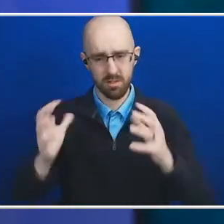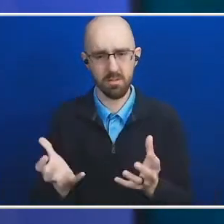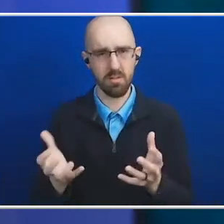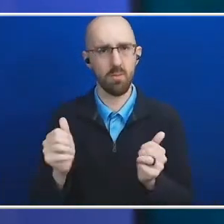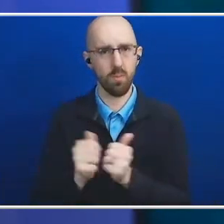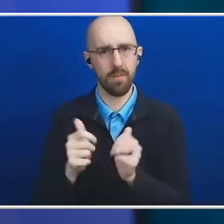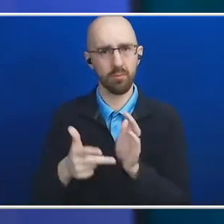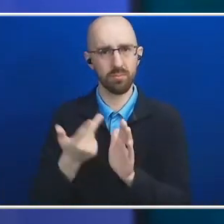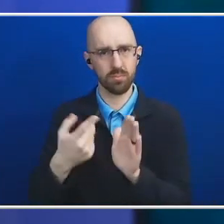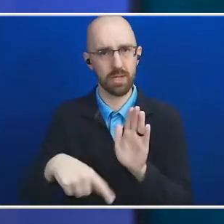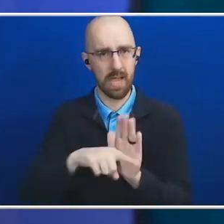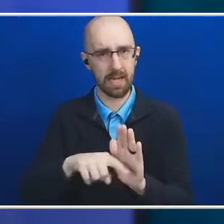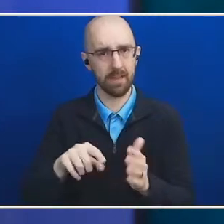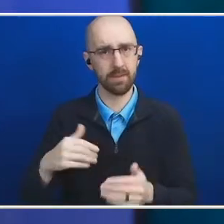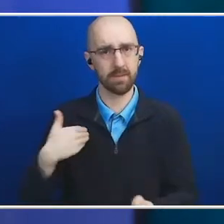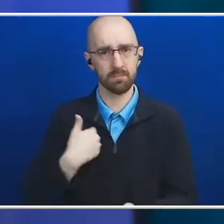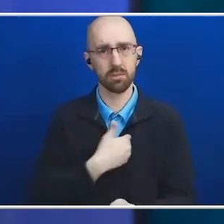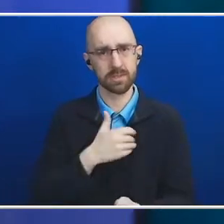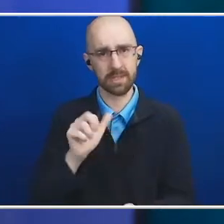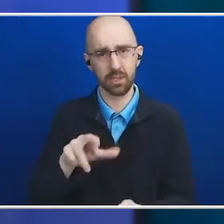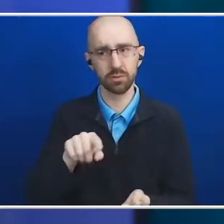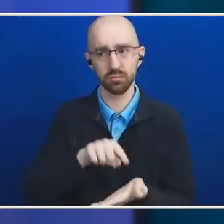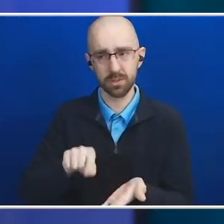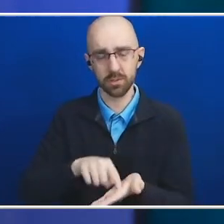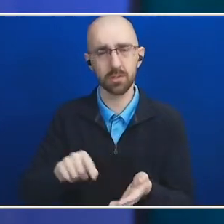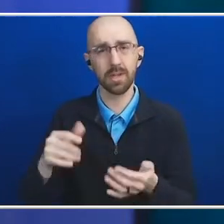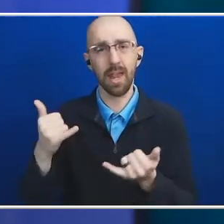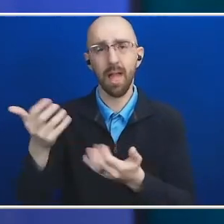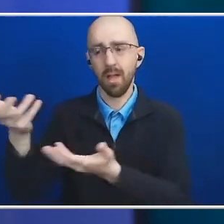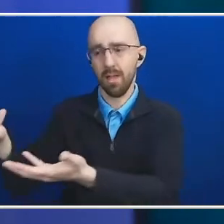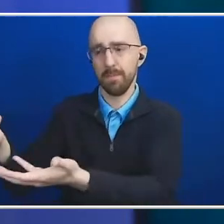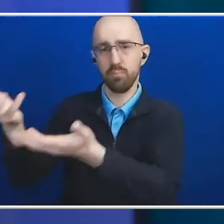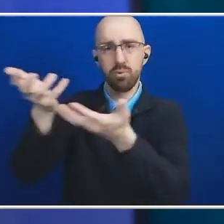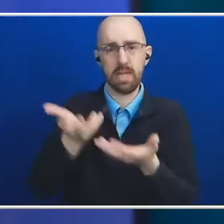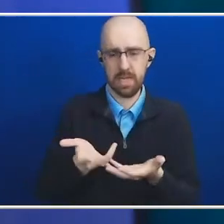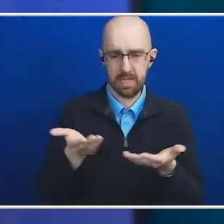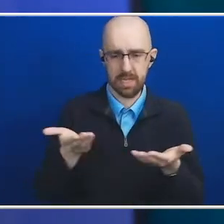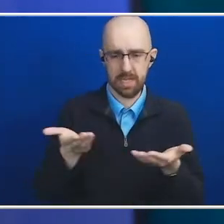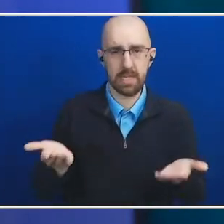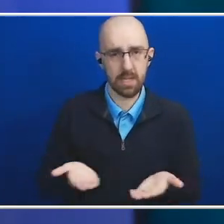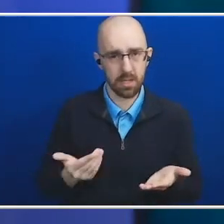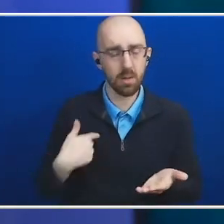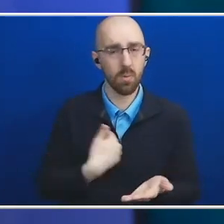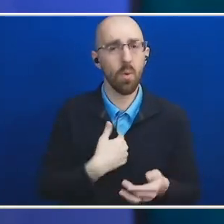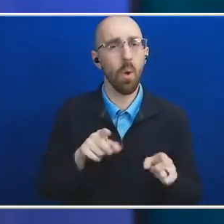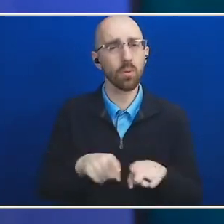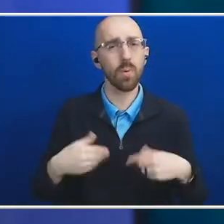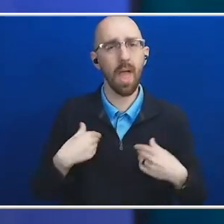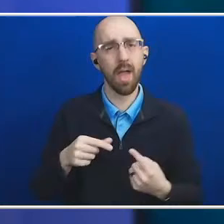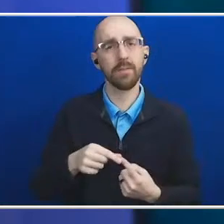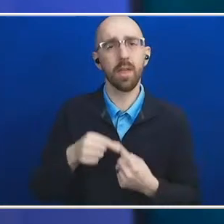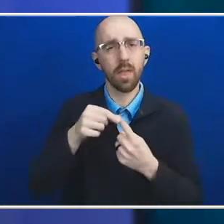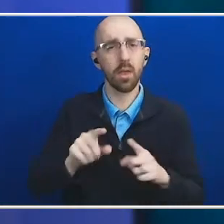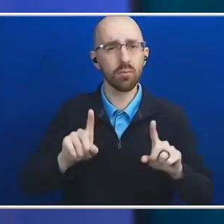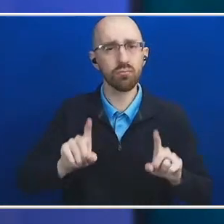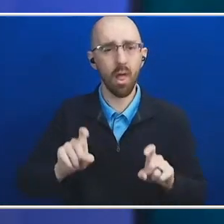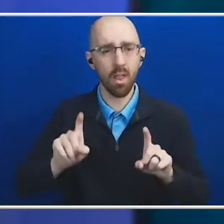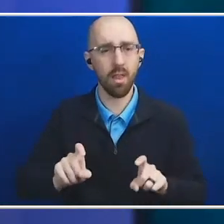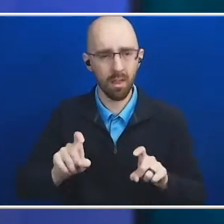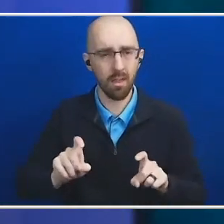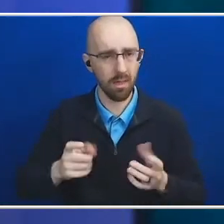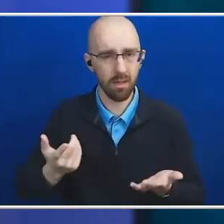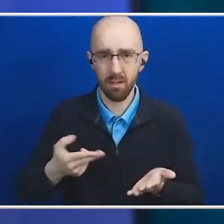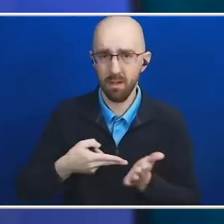research, but then bringing it back home. We also have unique trials that honestly others in the